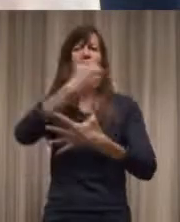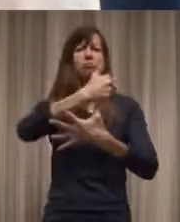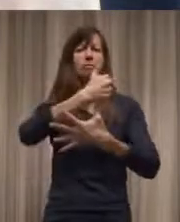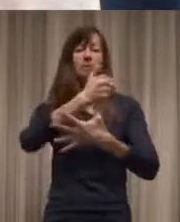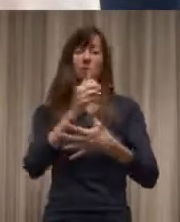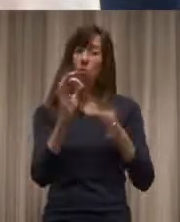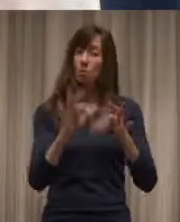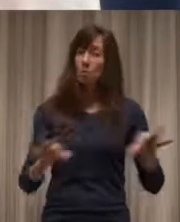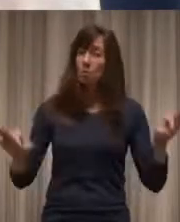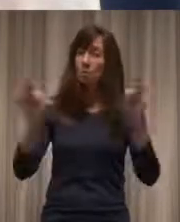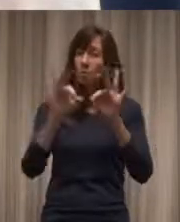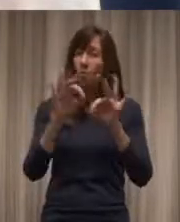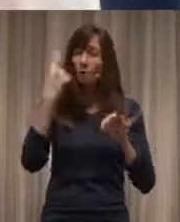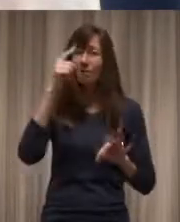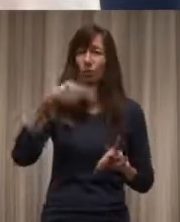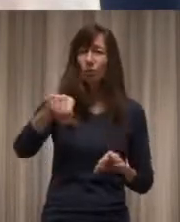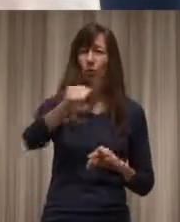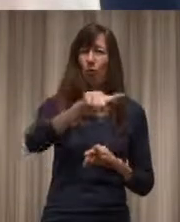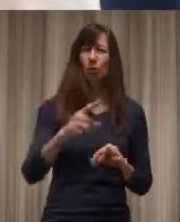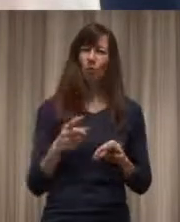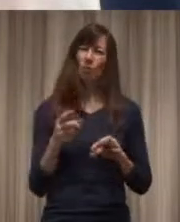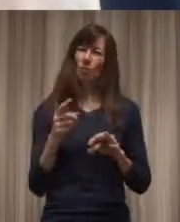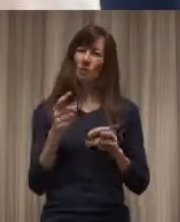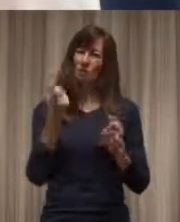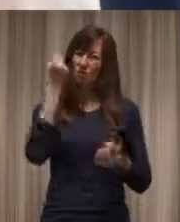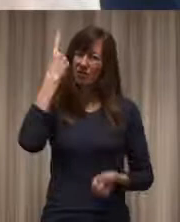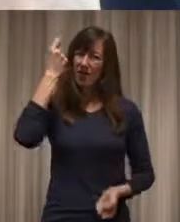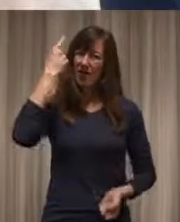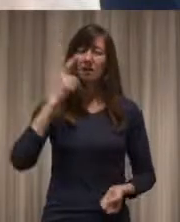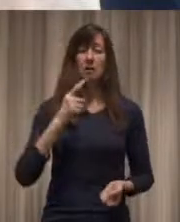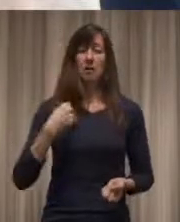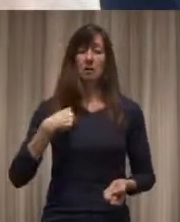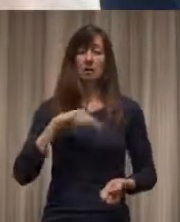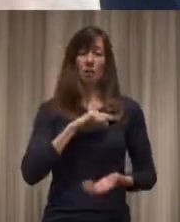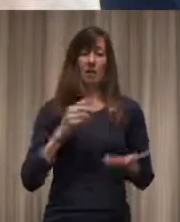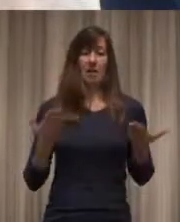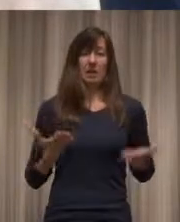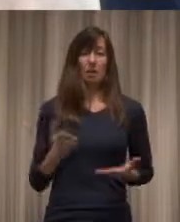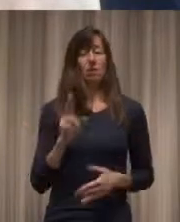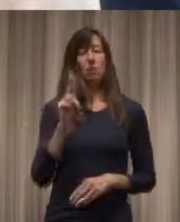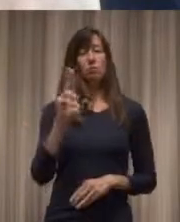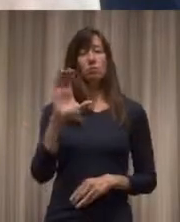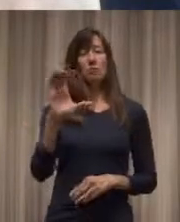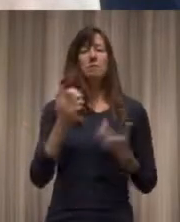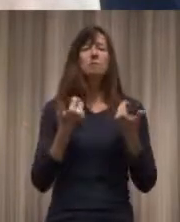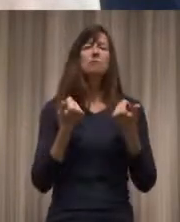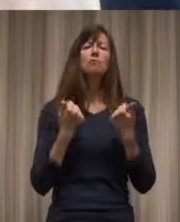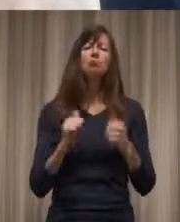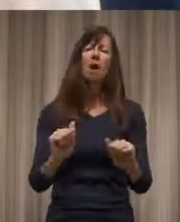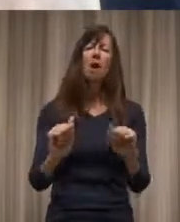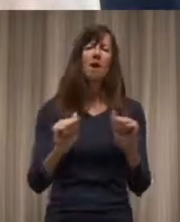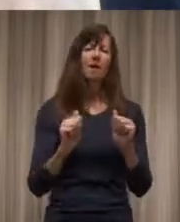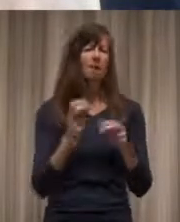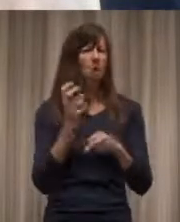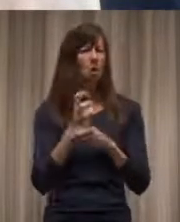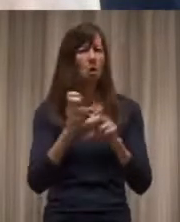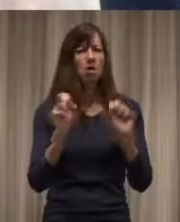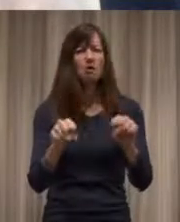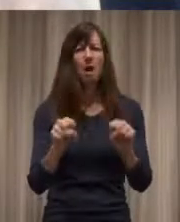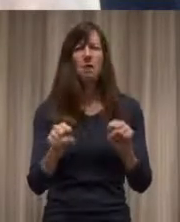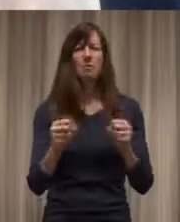to understand that we're doing everything we can here, and we'll be ready to have the sort of